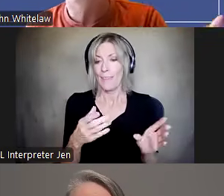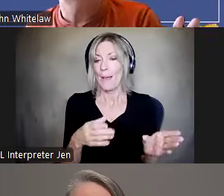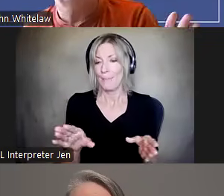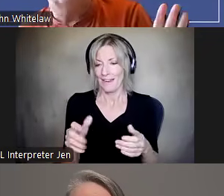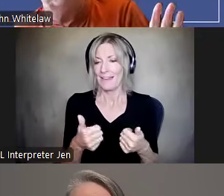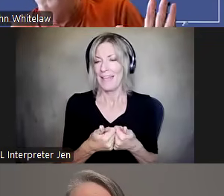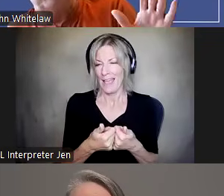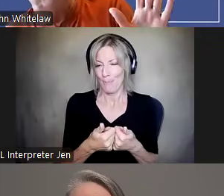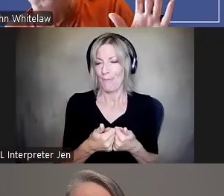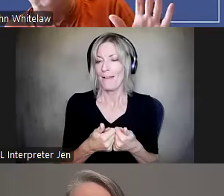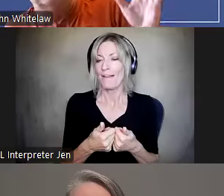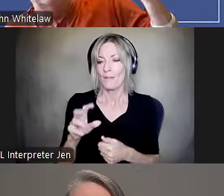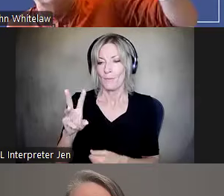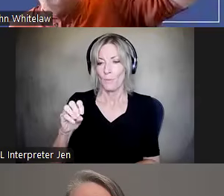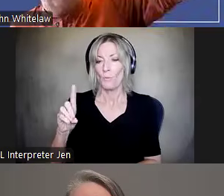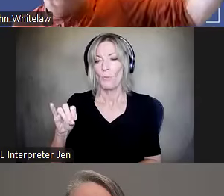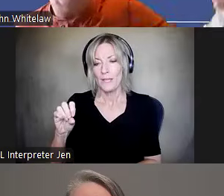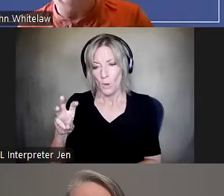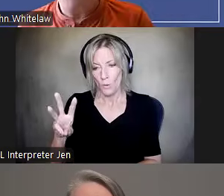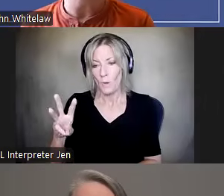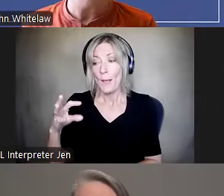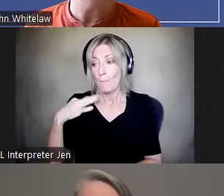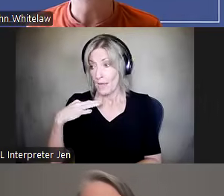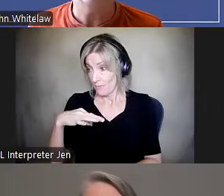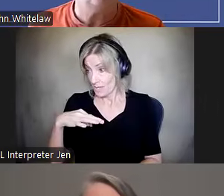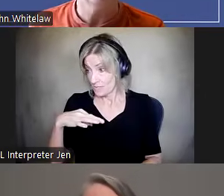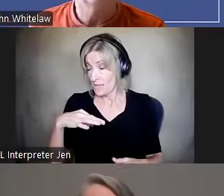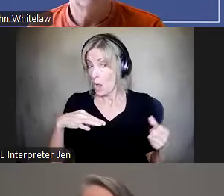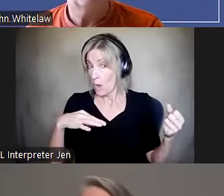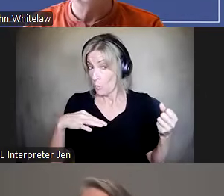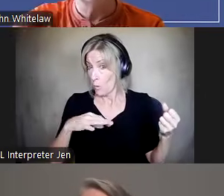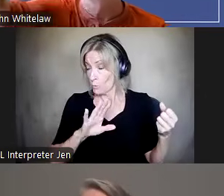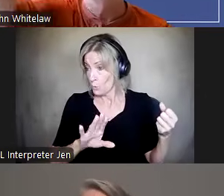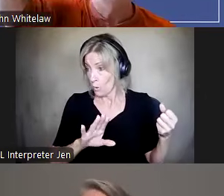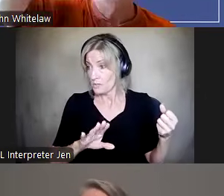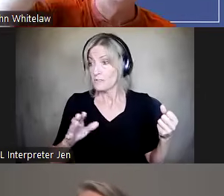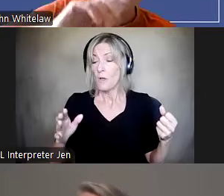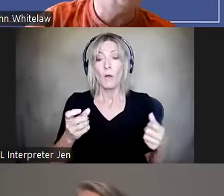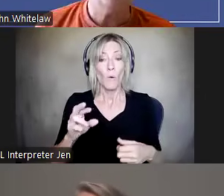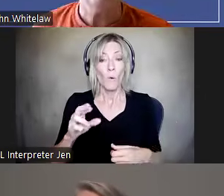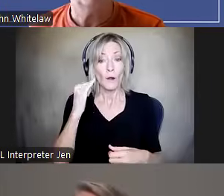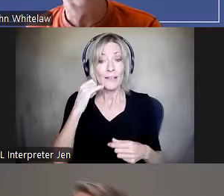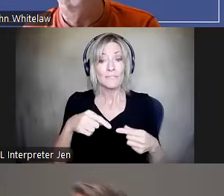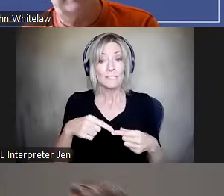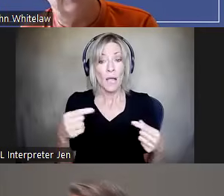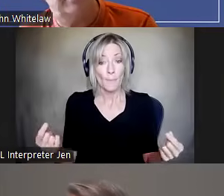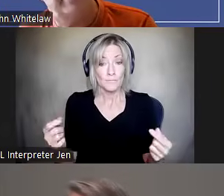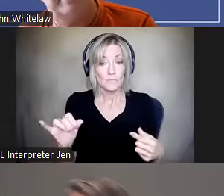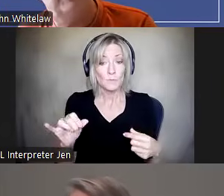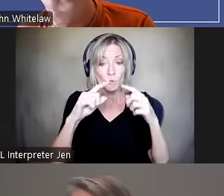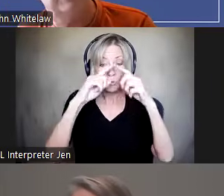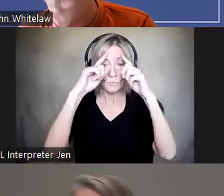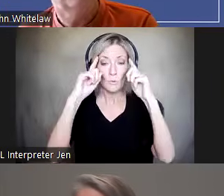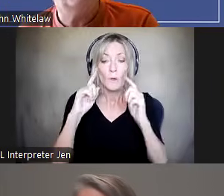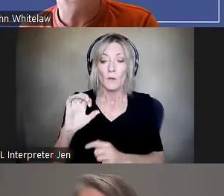claim your widow's benefits, and then let your own accumulate. Or if it's the other way, you can do it the other way too, right? You can claim